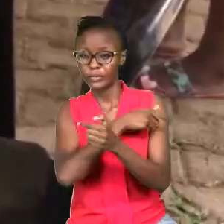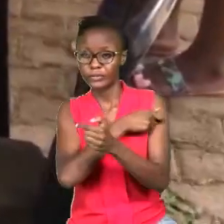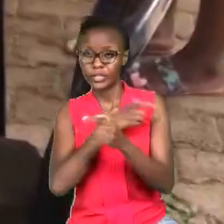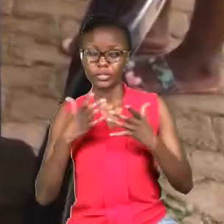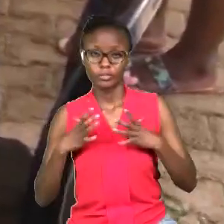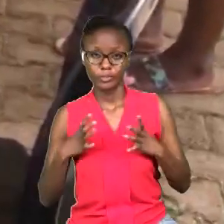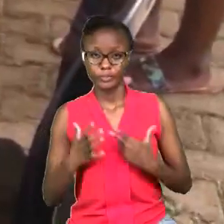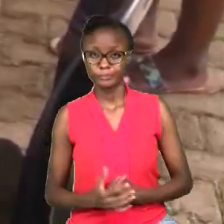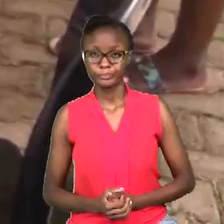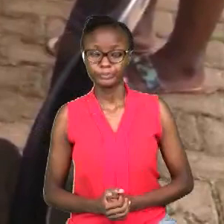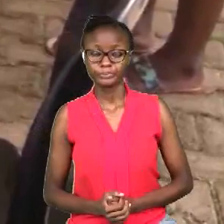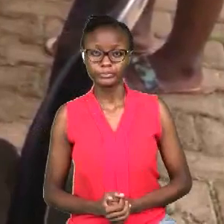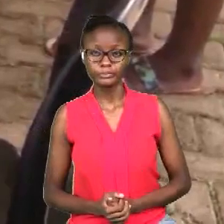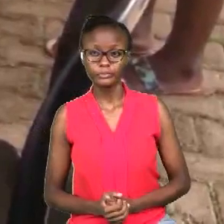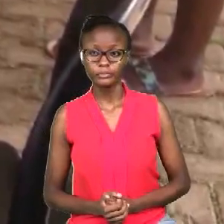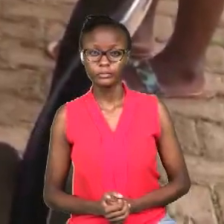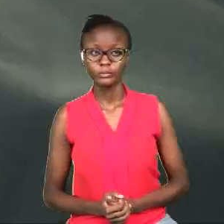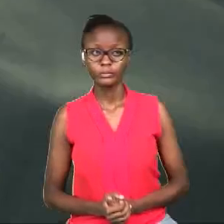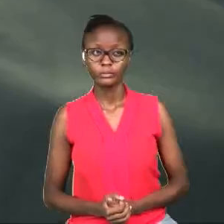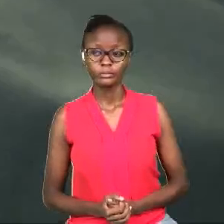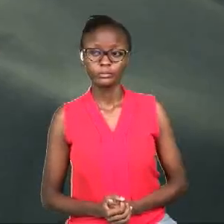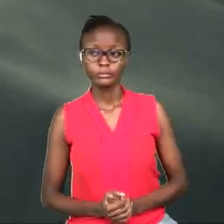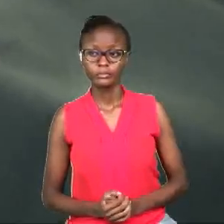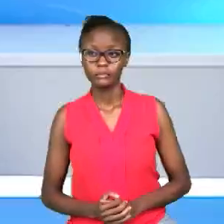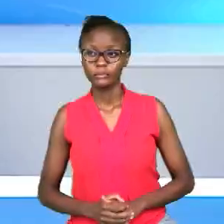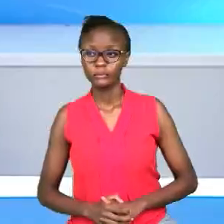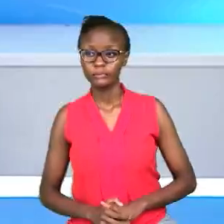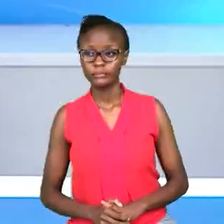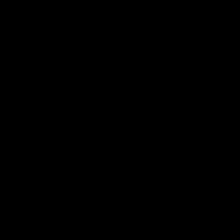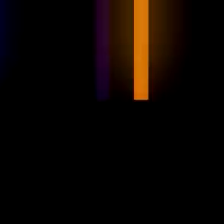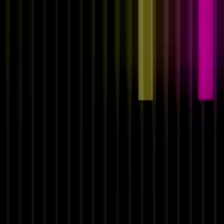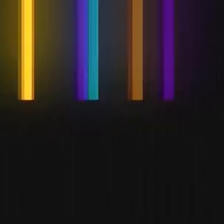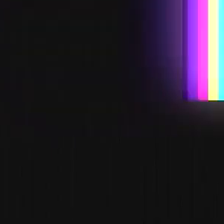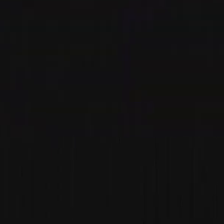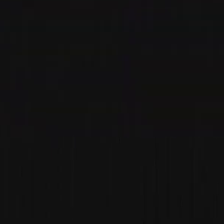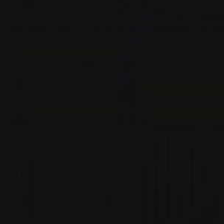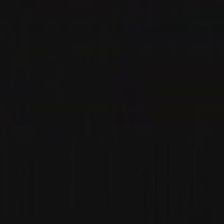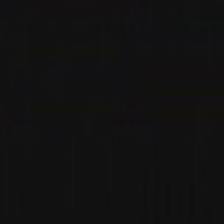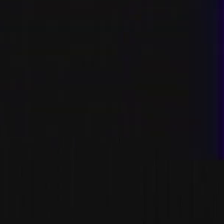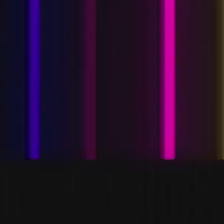individuals. Sheila Ngetich, Switch TV.